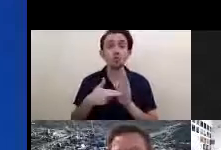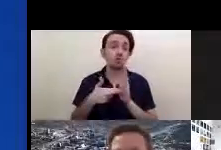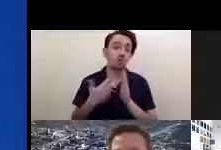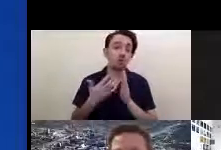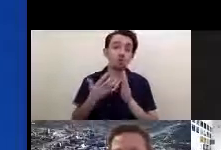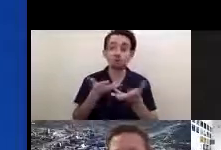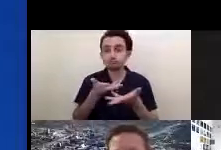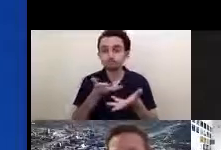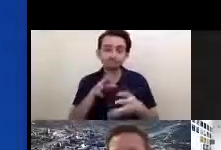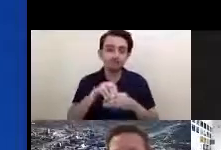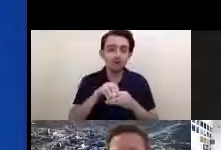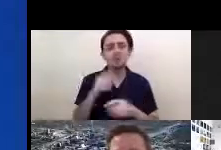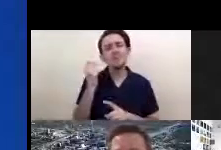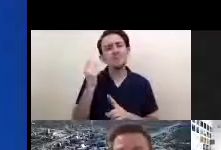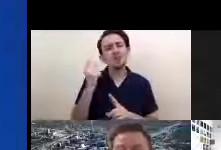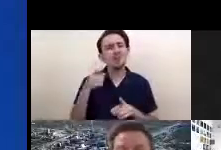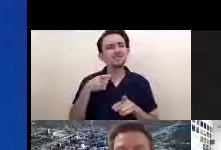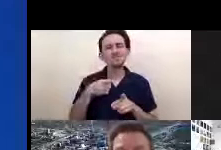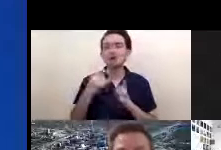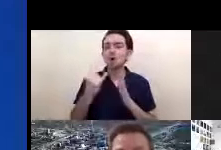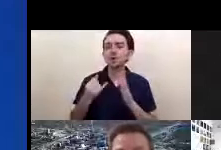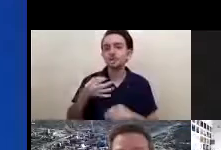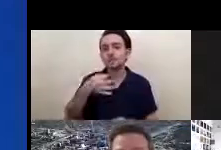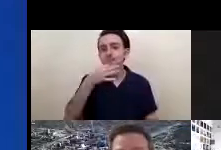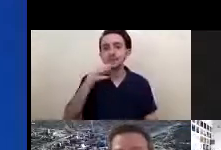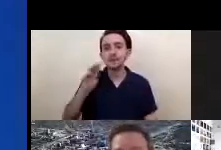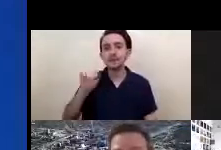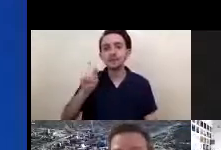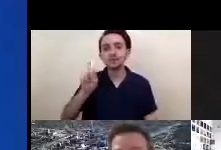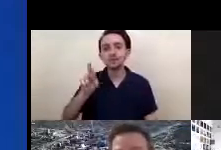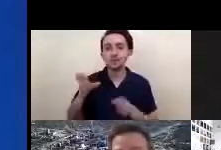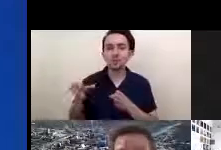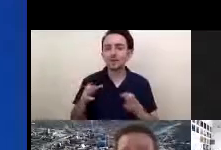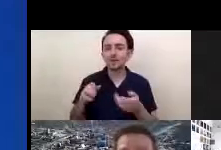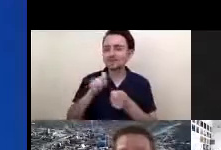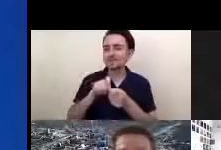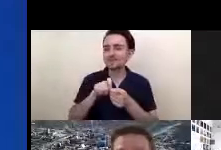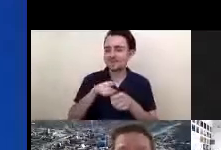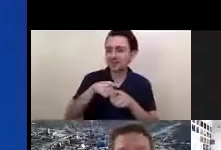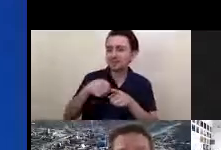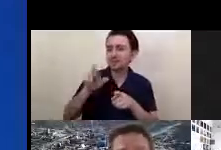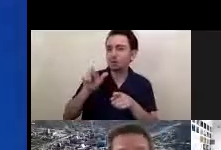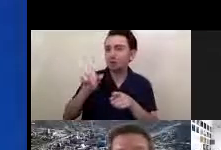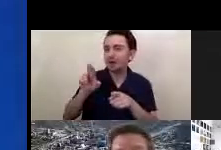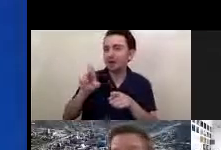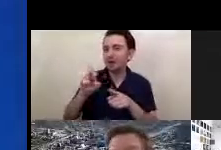specialized, rare kind of plan to do, and I'm not aware of any of them having that specific experience. So there are folks from other cities